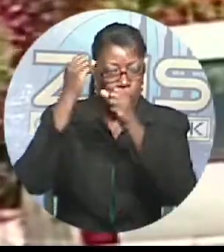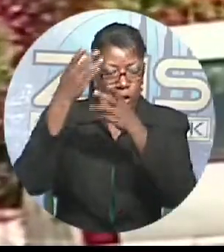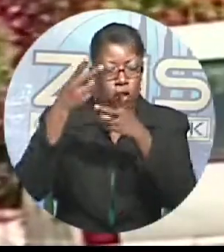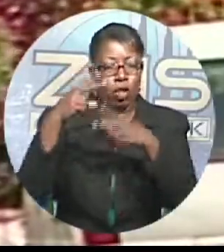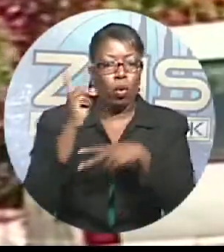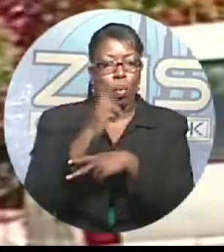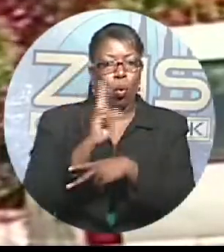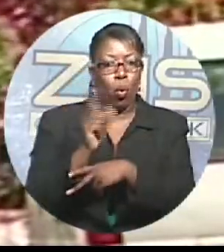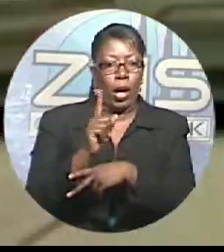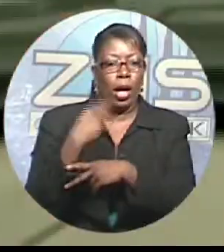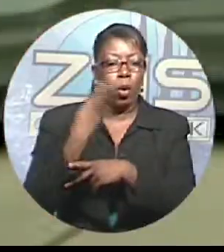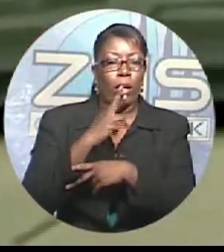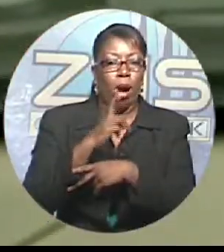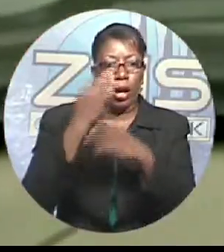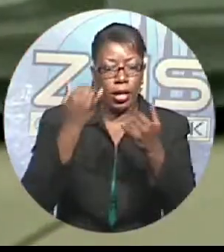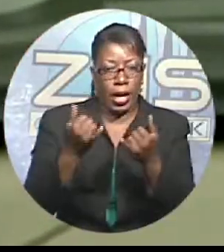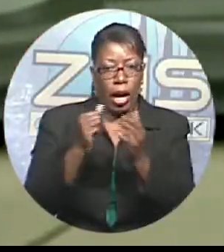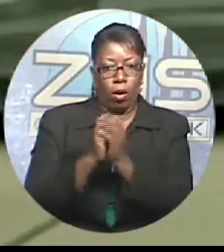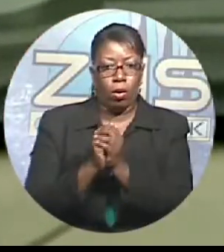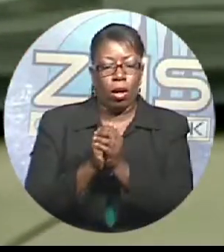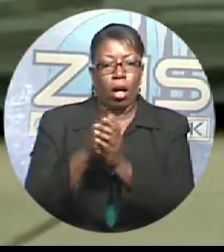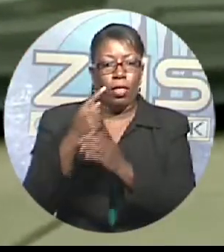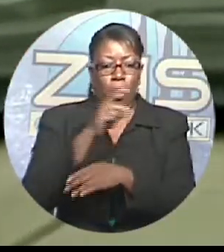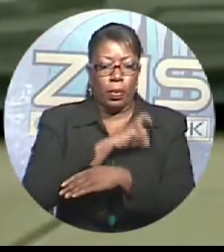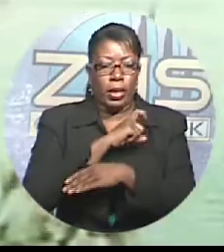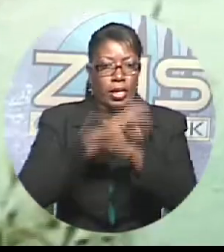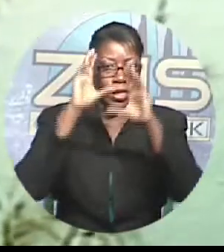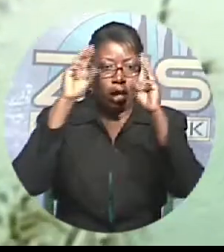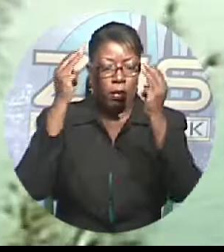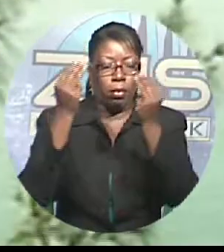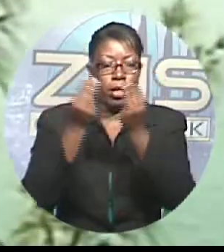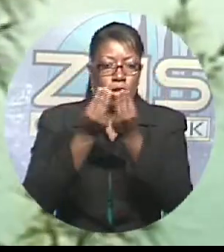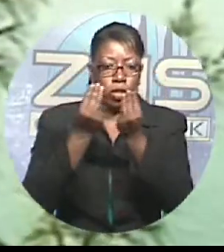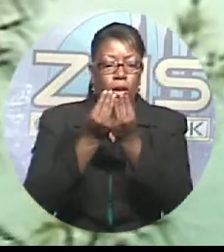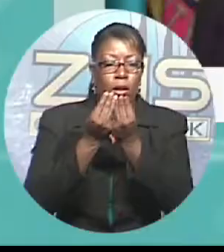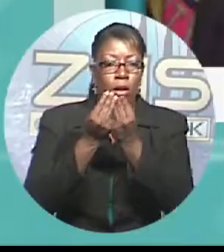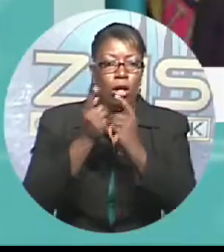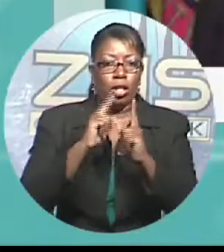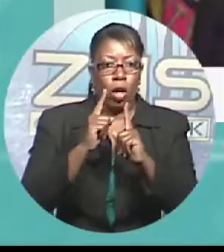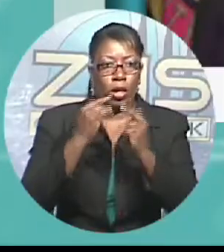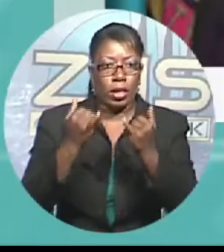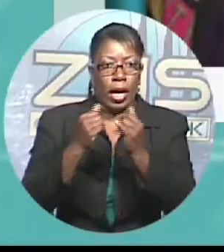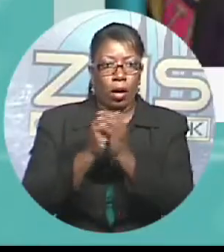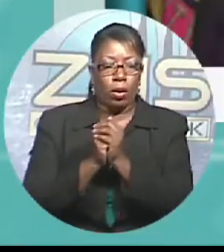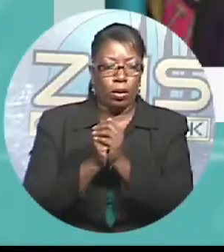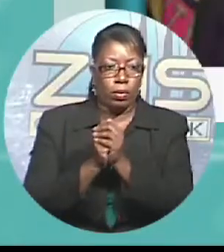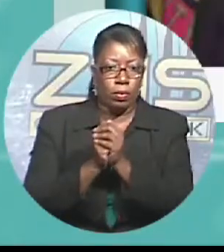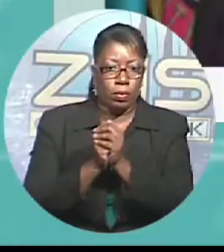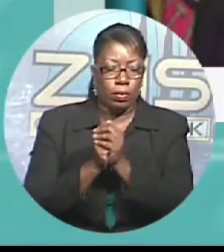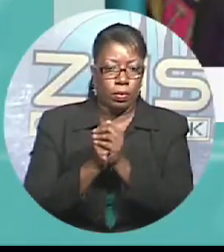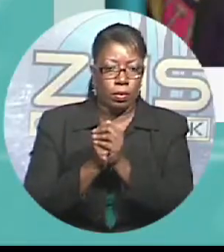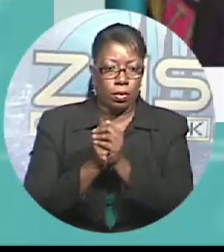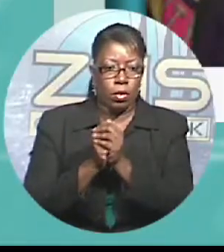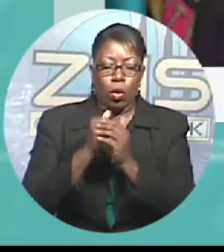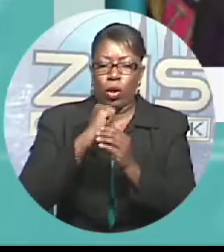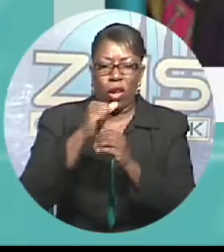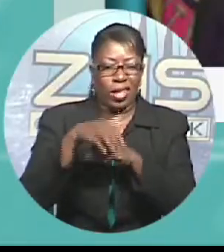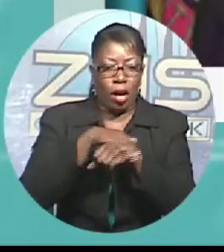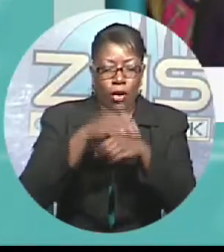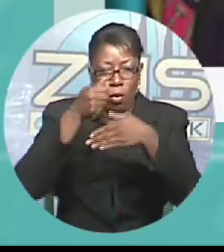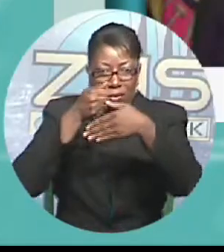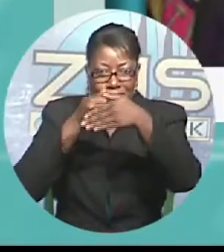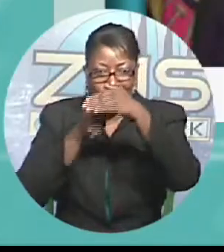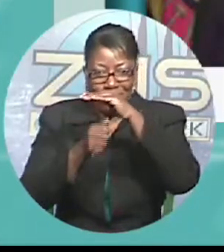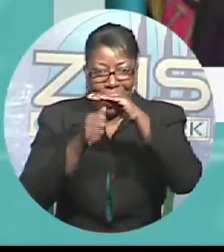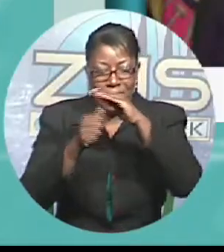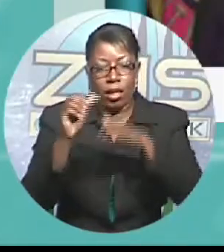on Saturday, the Assistant Commissioner also had this to say about any possible cover-ups. We are not in the business of covering up anything. Anything